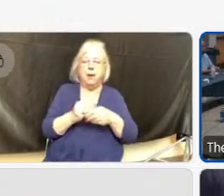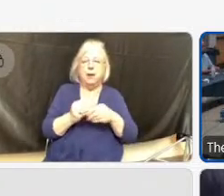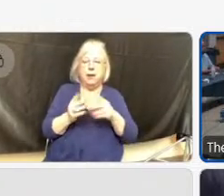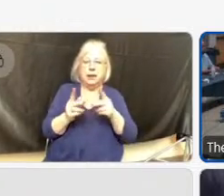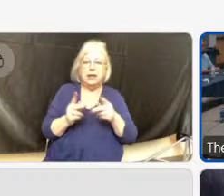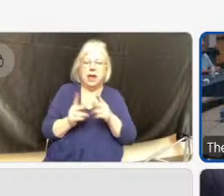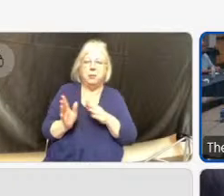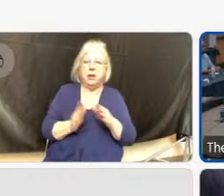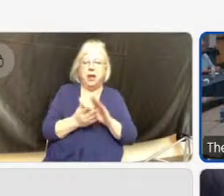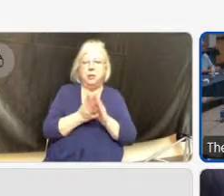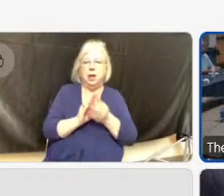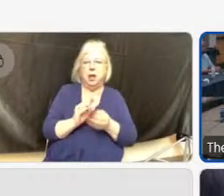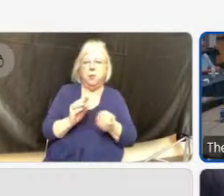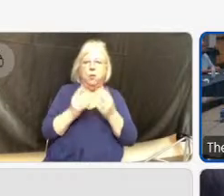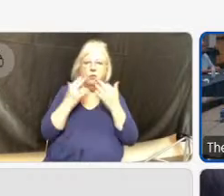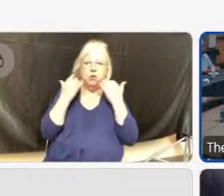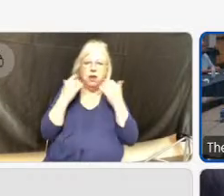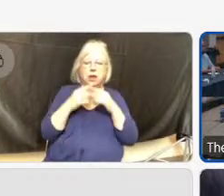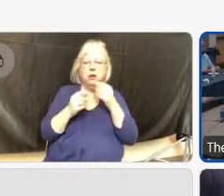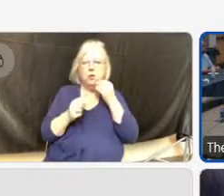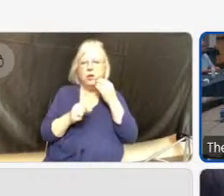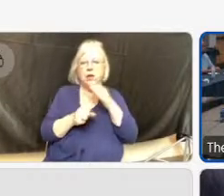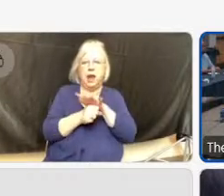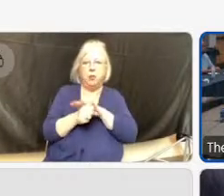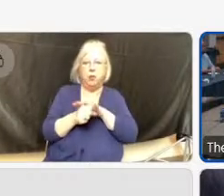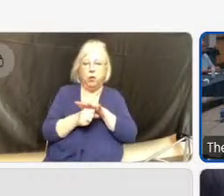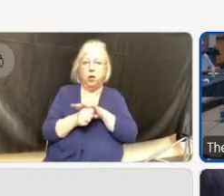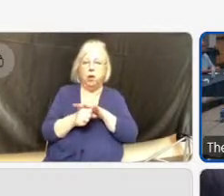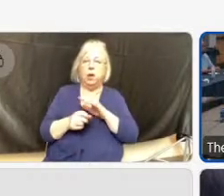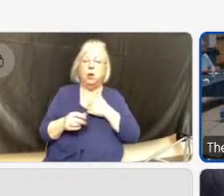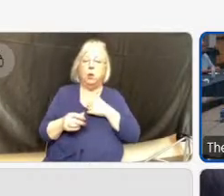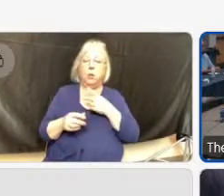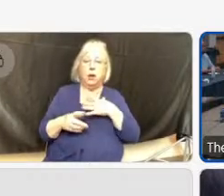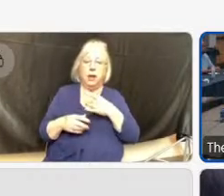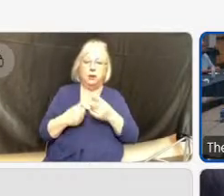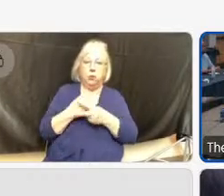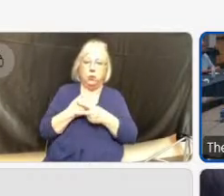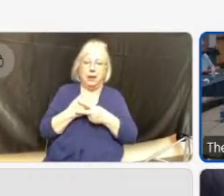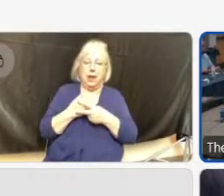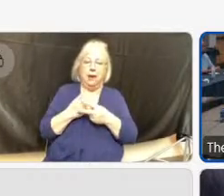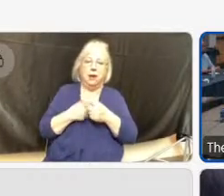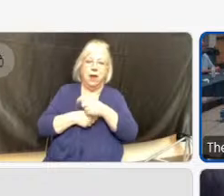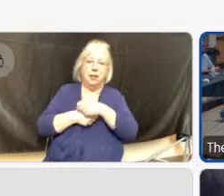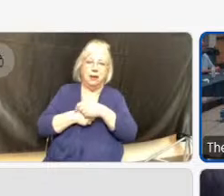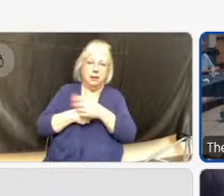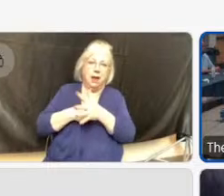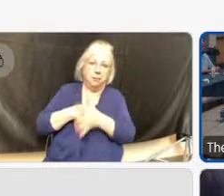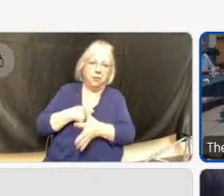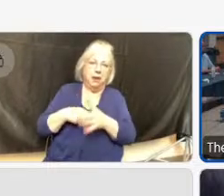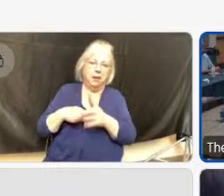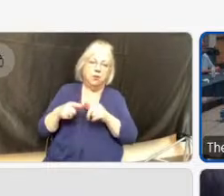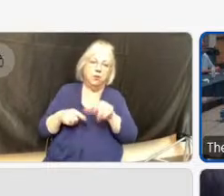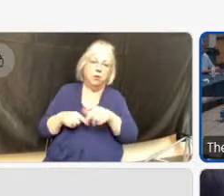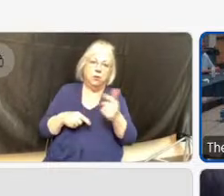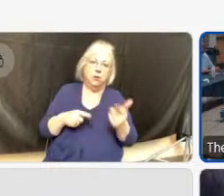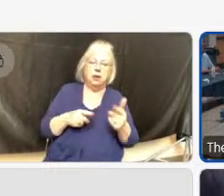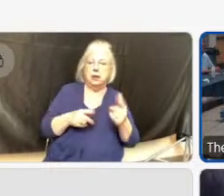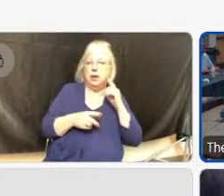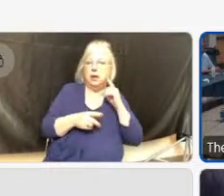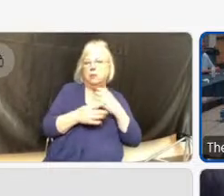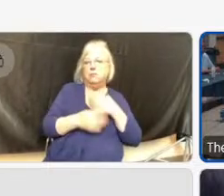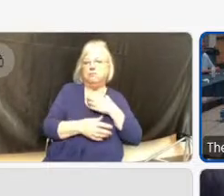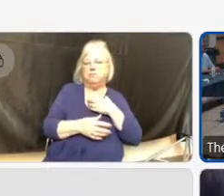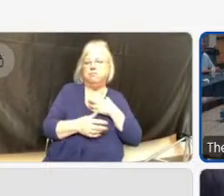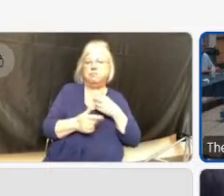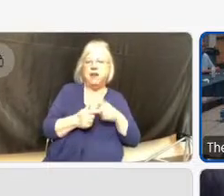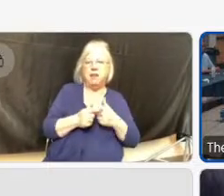friendly. We would like to reserve the rest of our time for rebuttal for anybody that's opposed to it. Great. Sir,